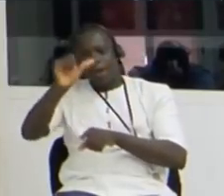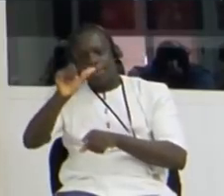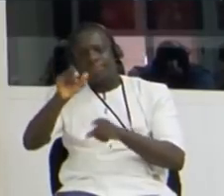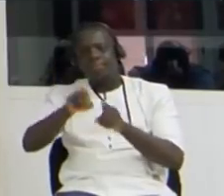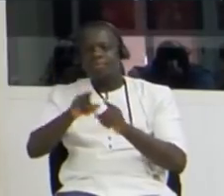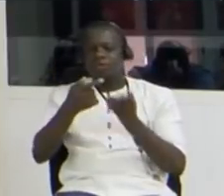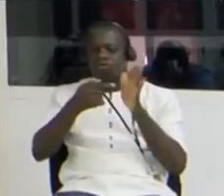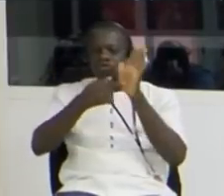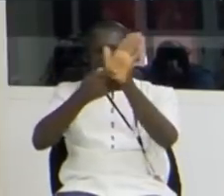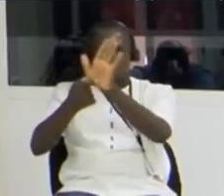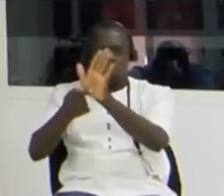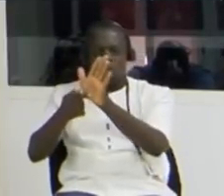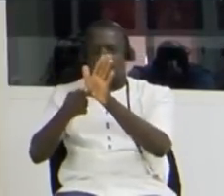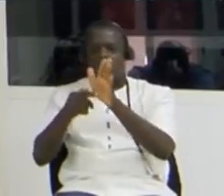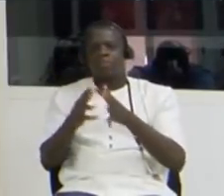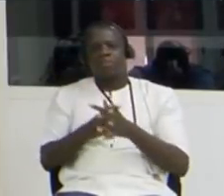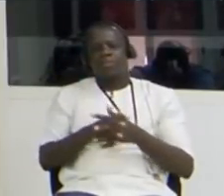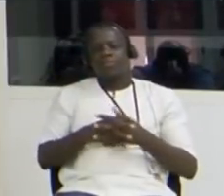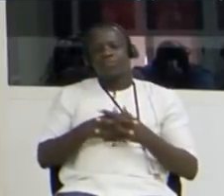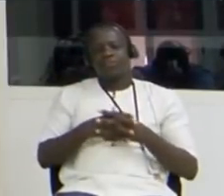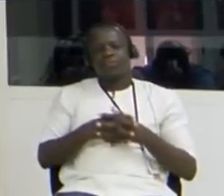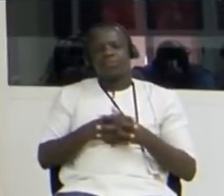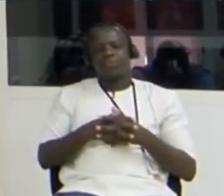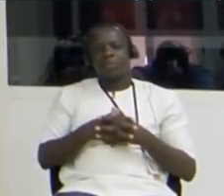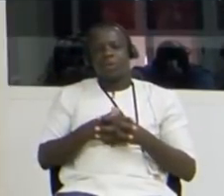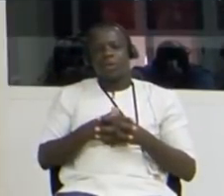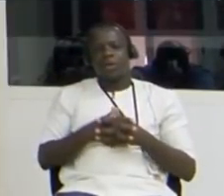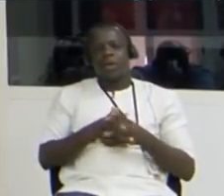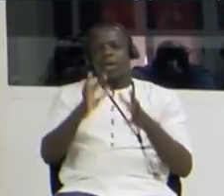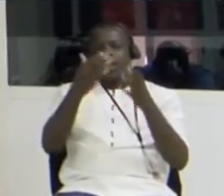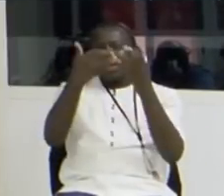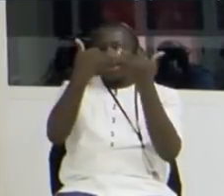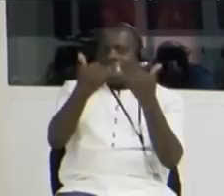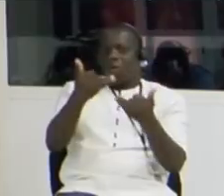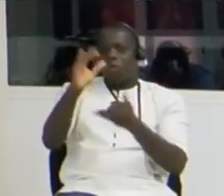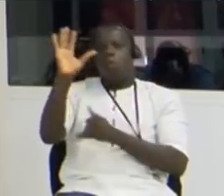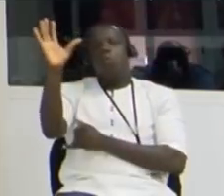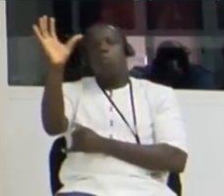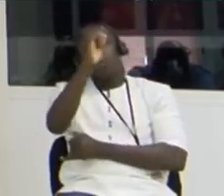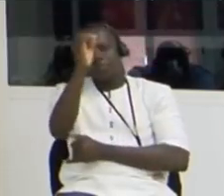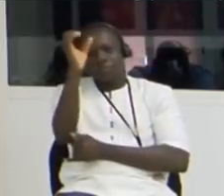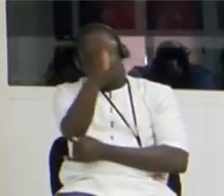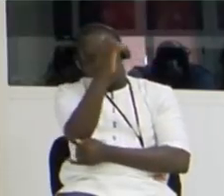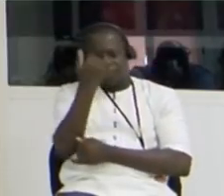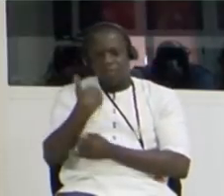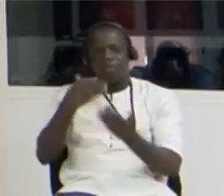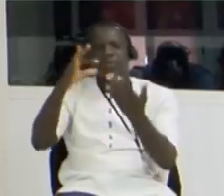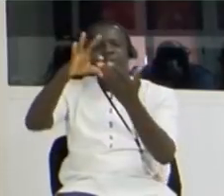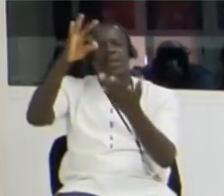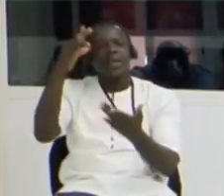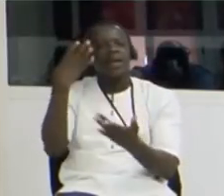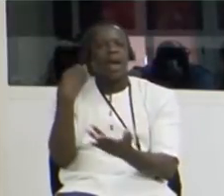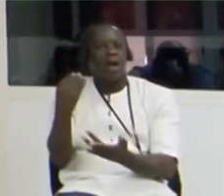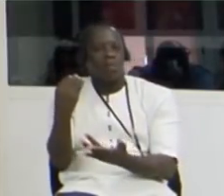How were the winners finally selected, and what prizes did they receive?